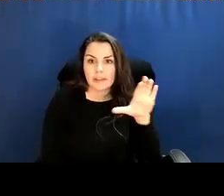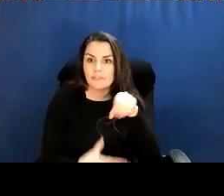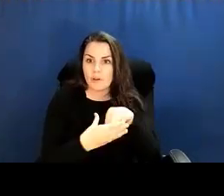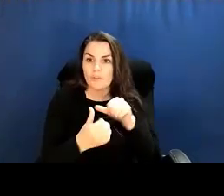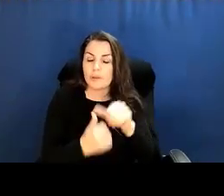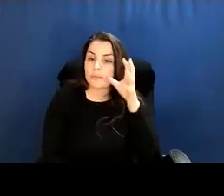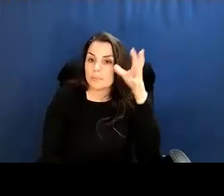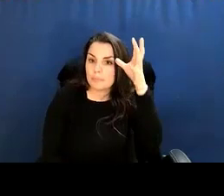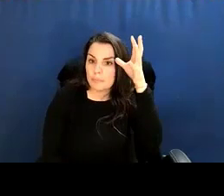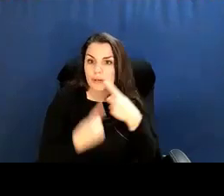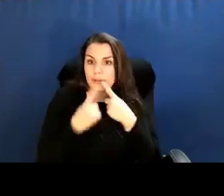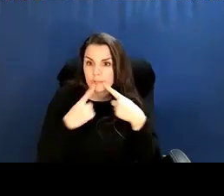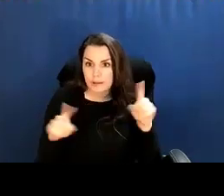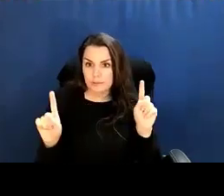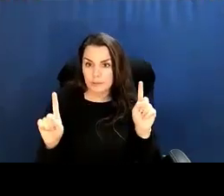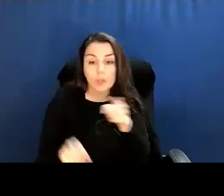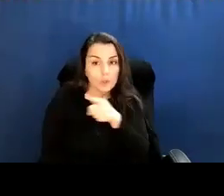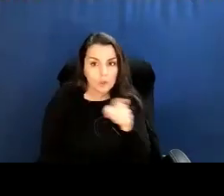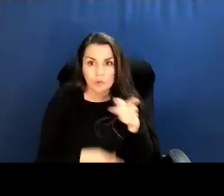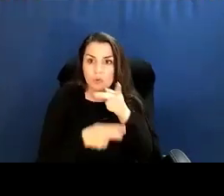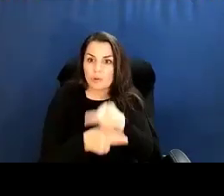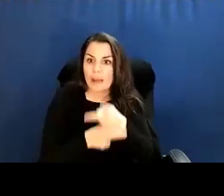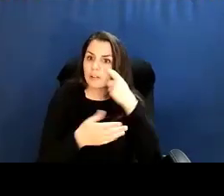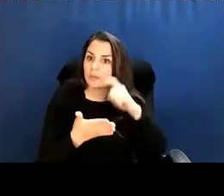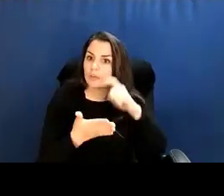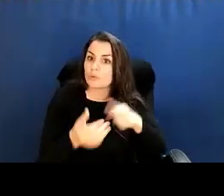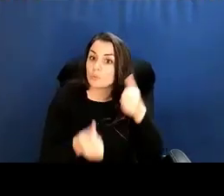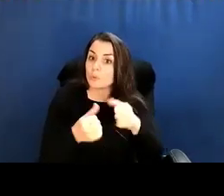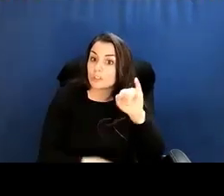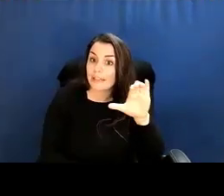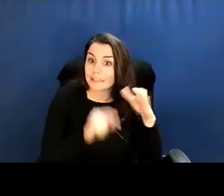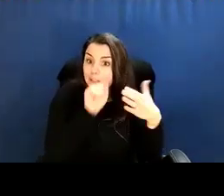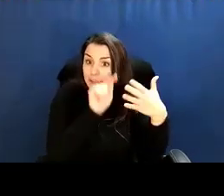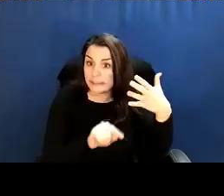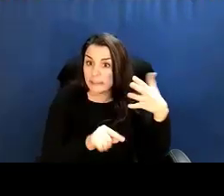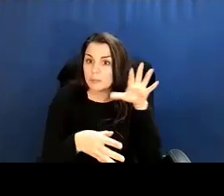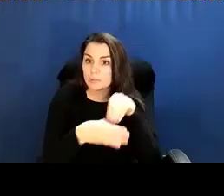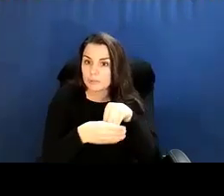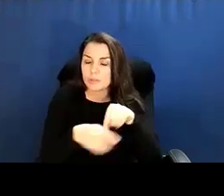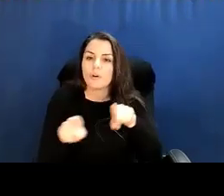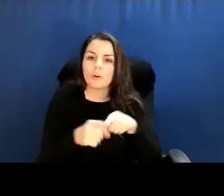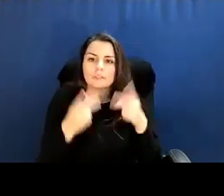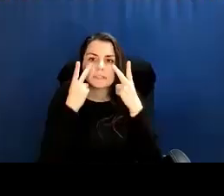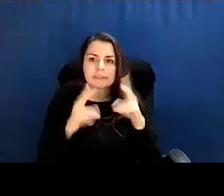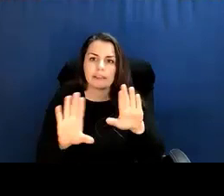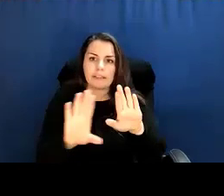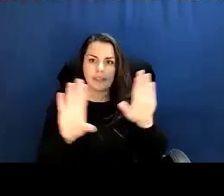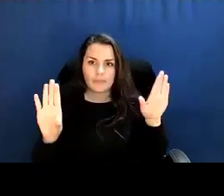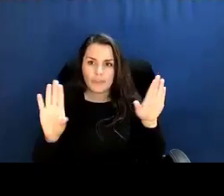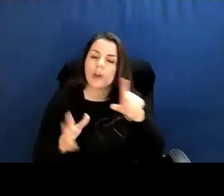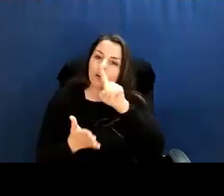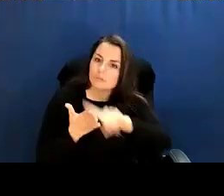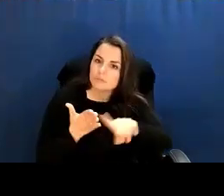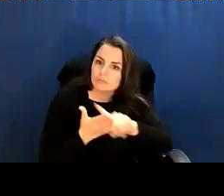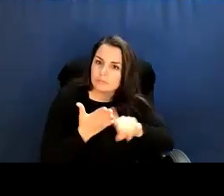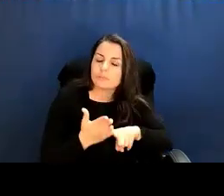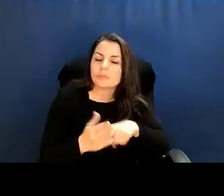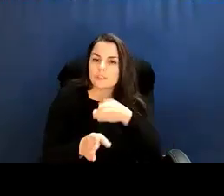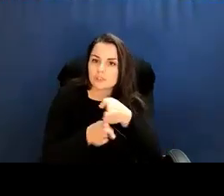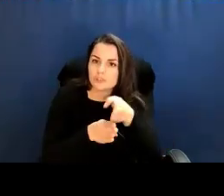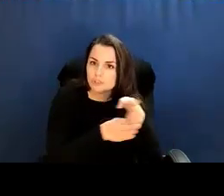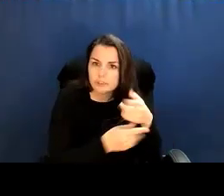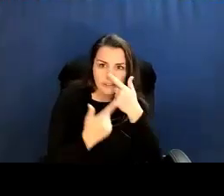announcements. You should carefully note which ICs participate and view their respective research areas of research interest and